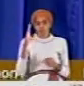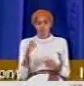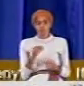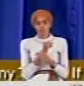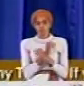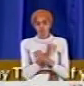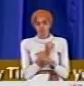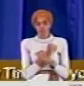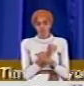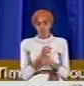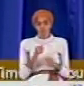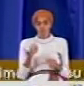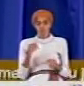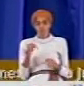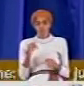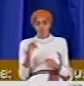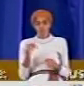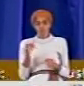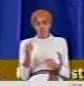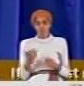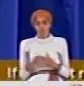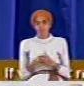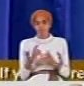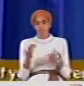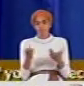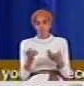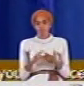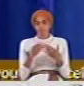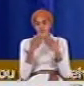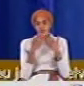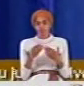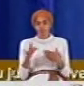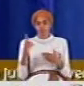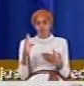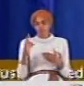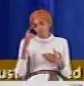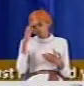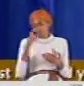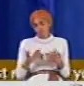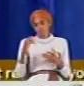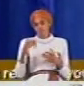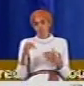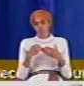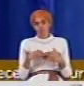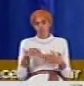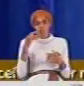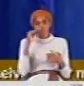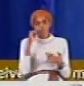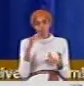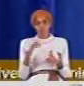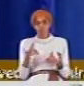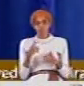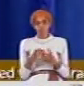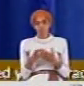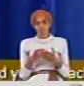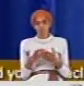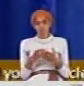I want to thank God for what God has done for me. I'm having two issues in my life. One